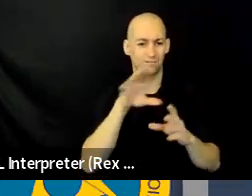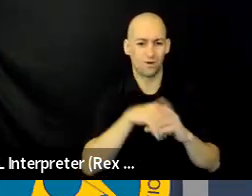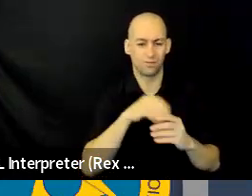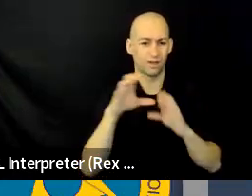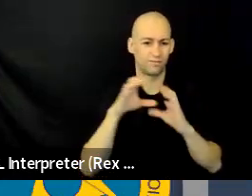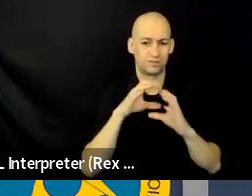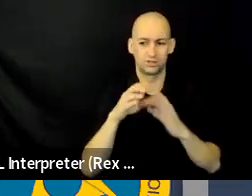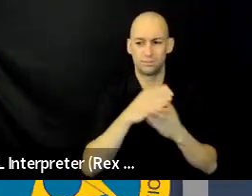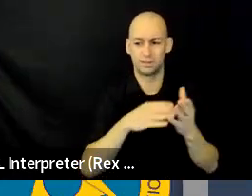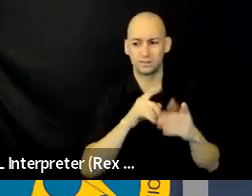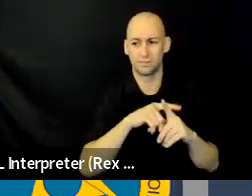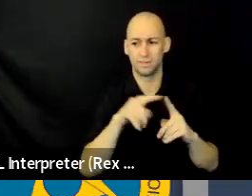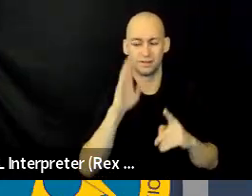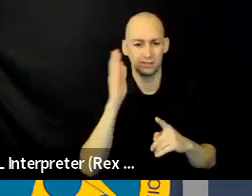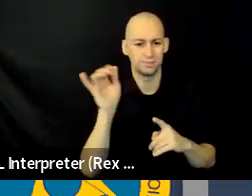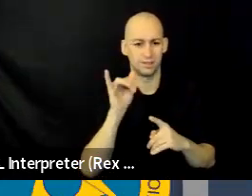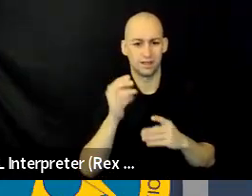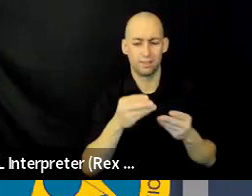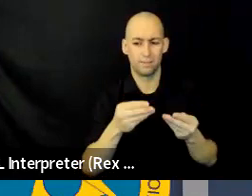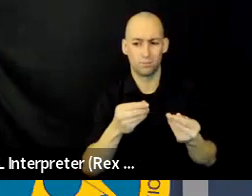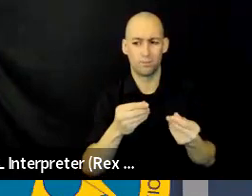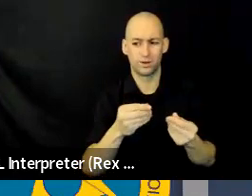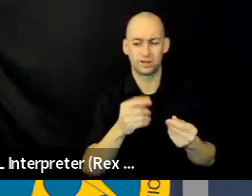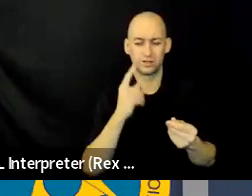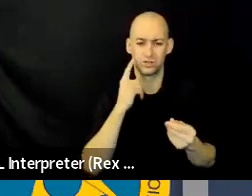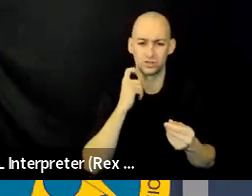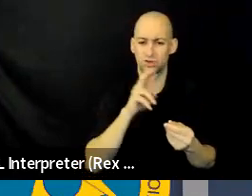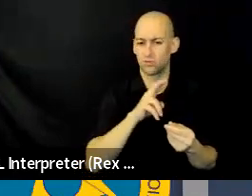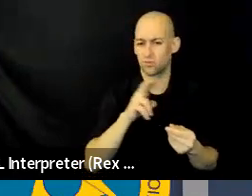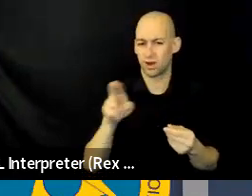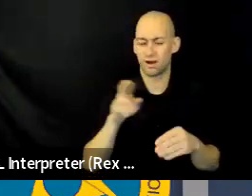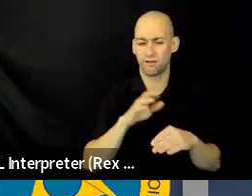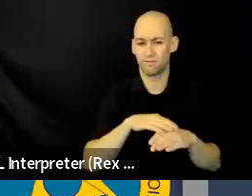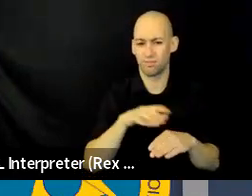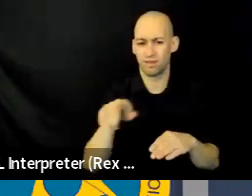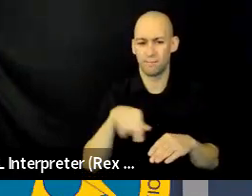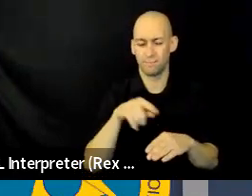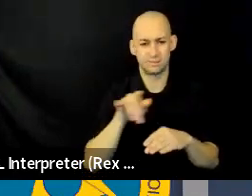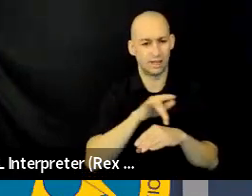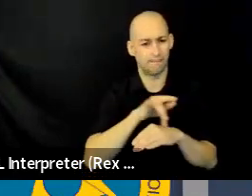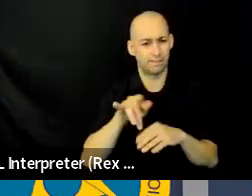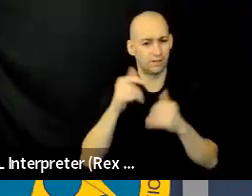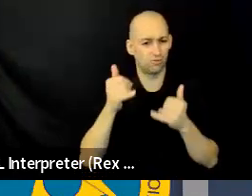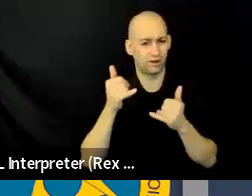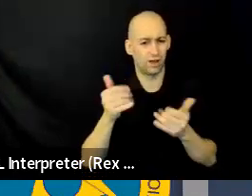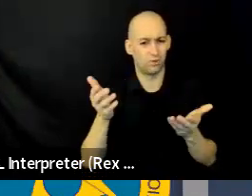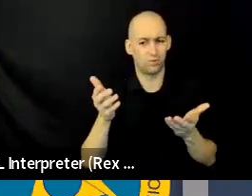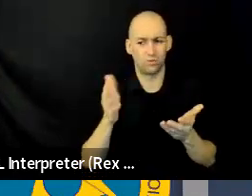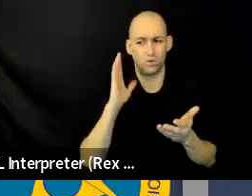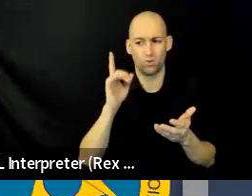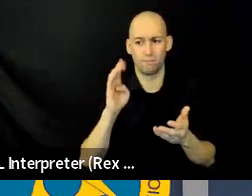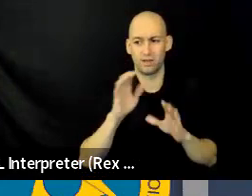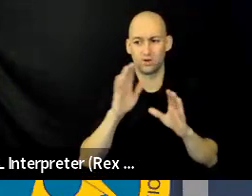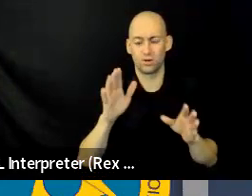that property, I guess it's just to the right of them, that's empty right now, would be a